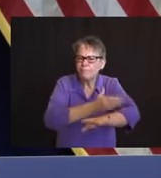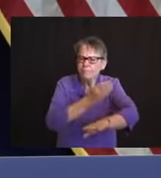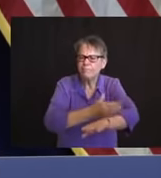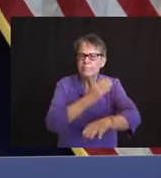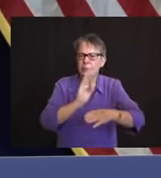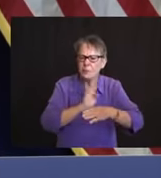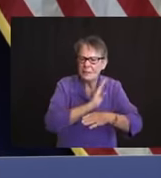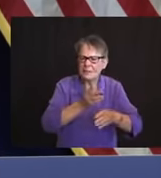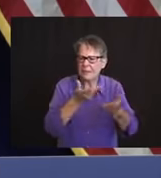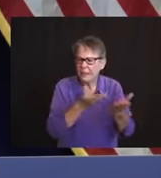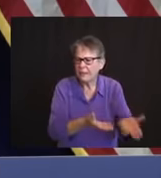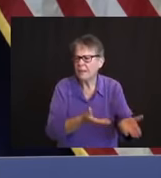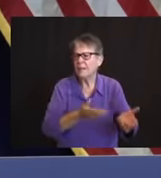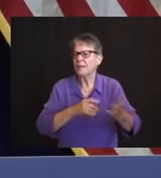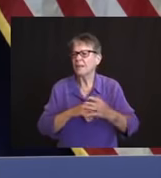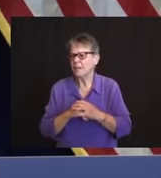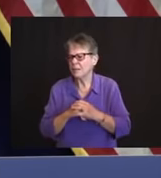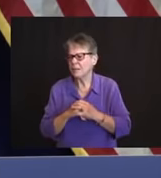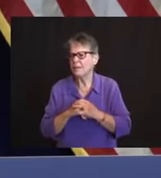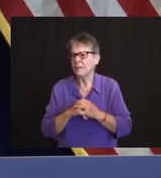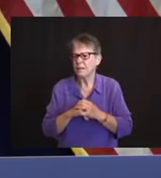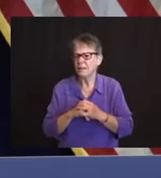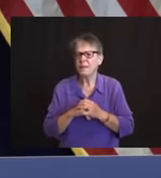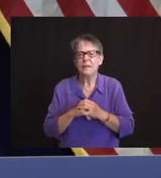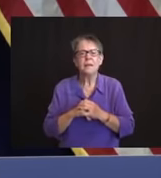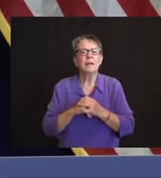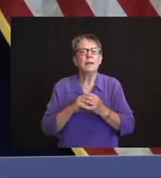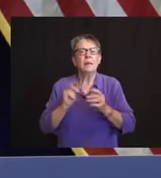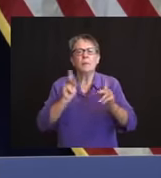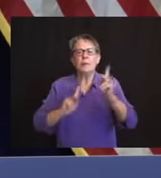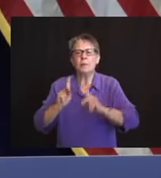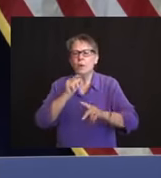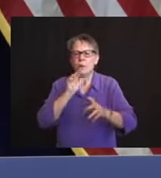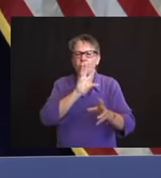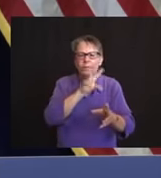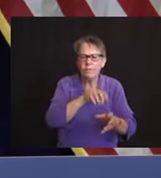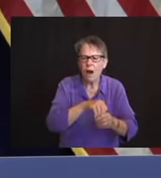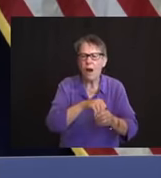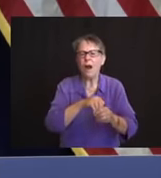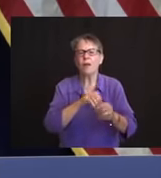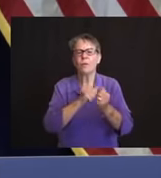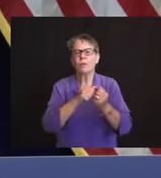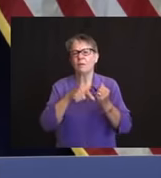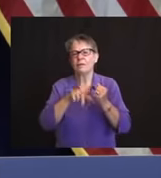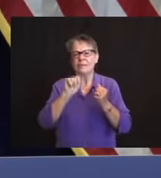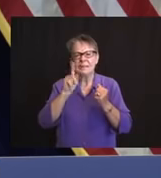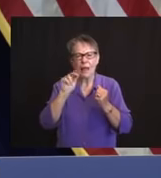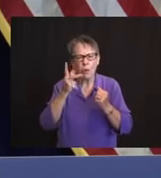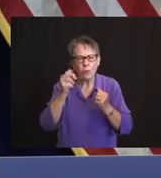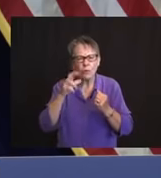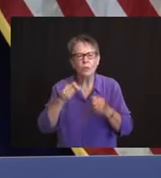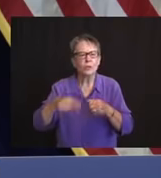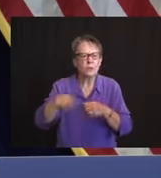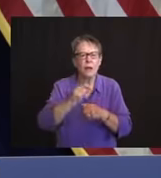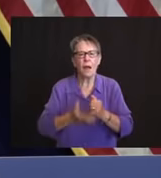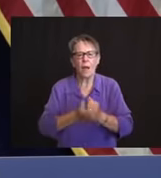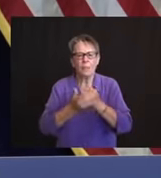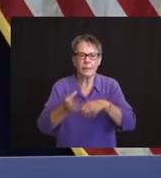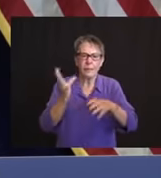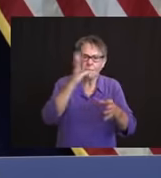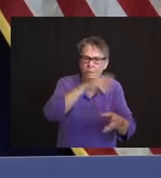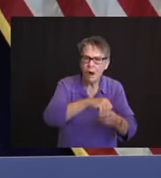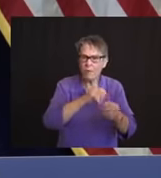stakeholders, educational and health institutions, churches, civic associations, labor groups, cultural